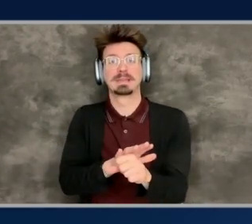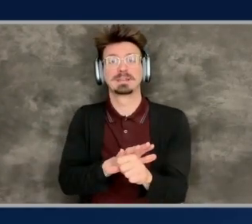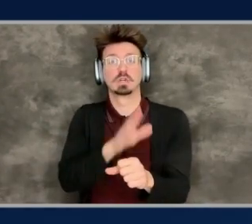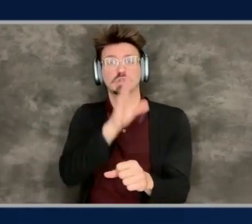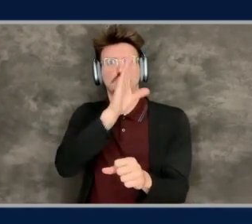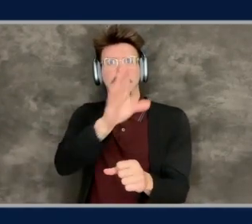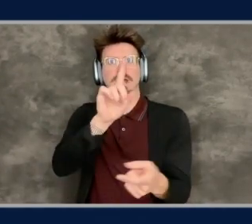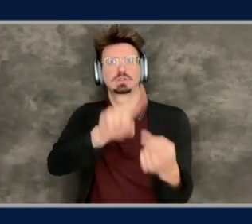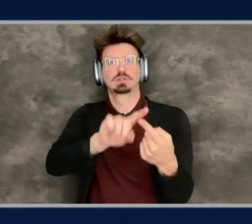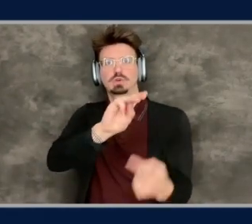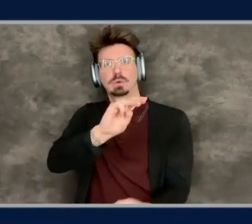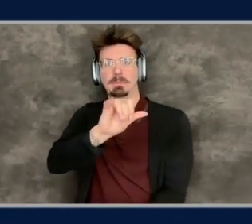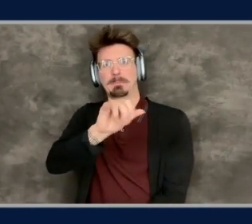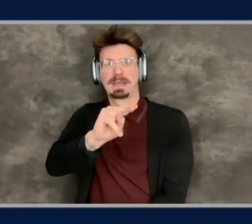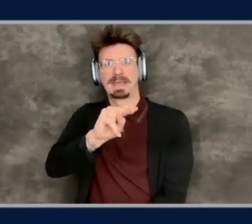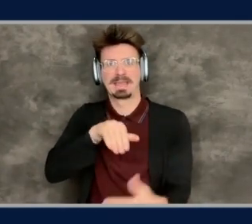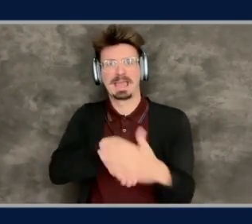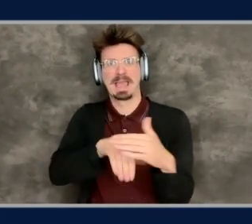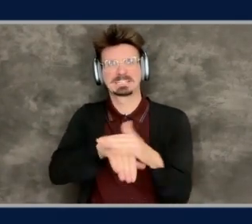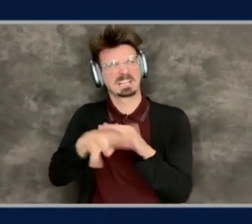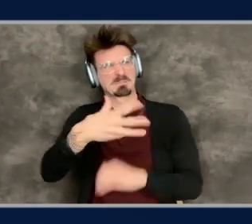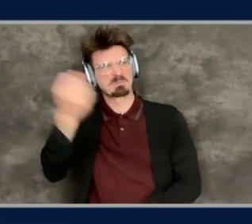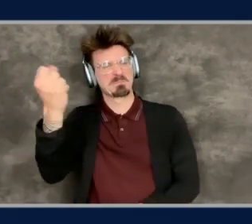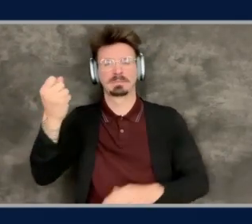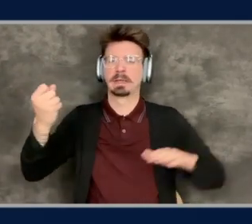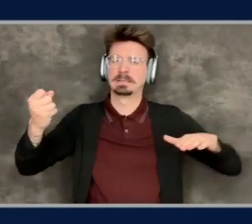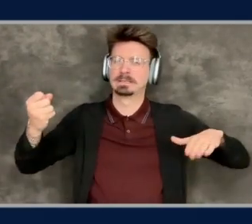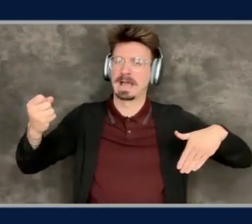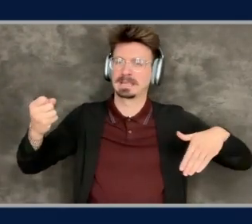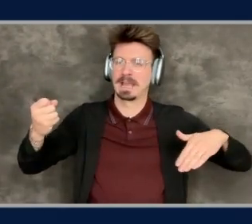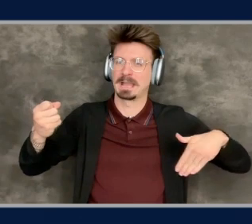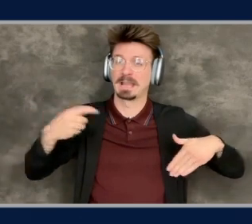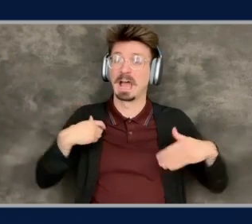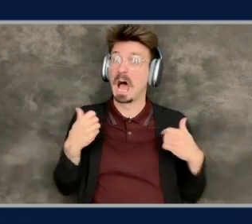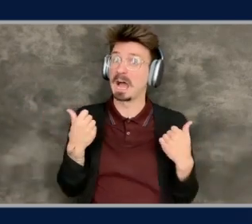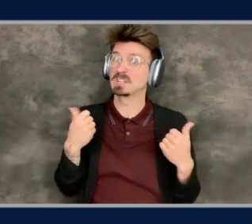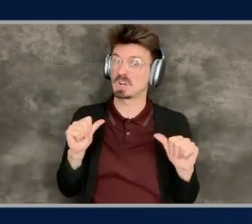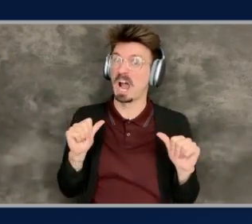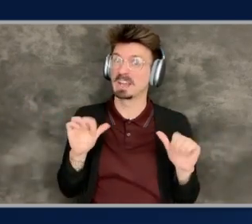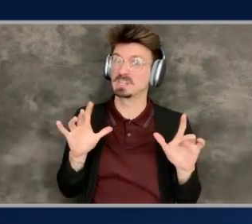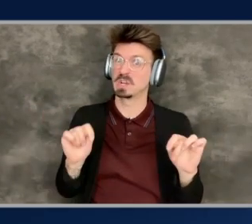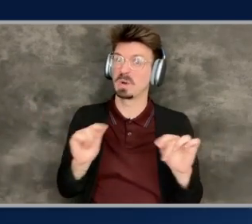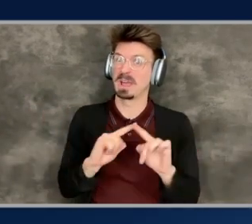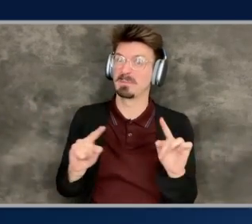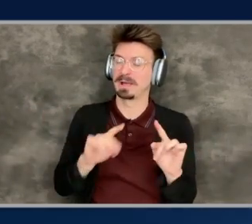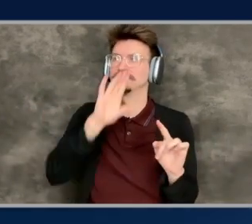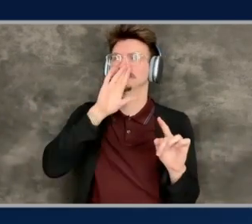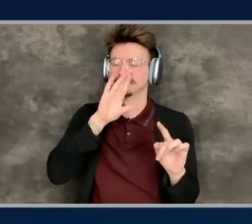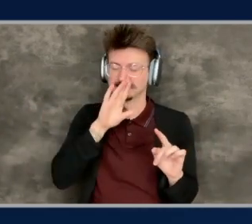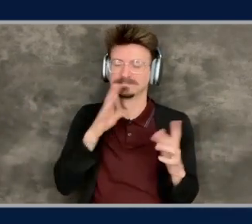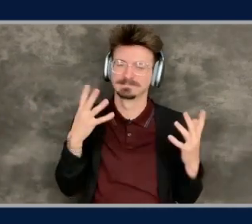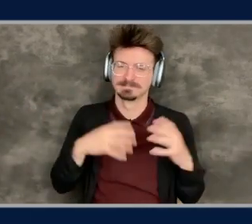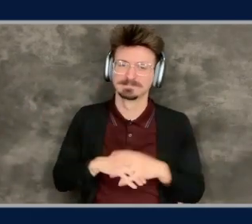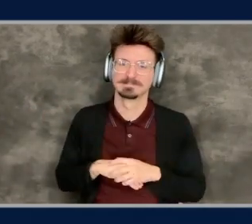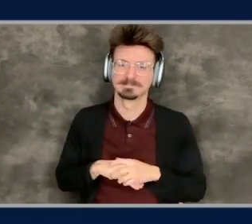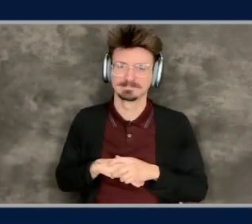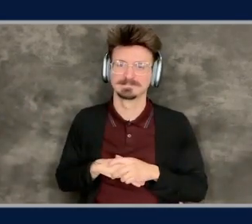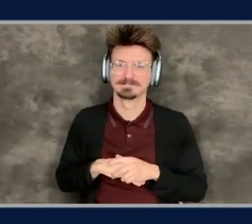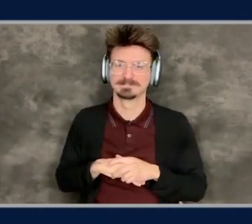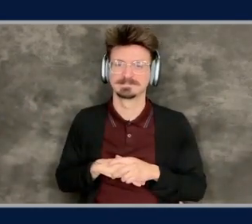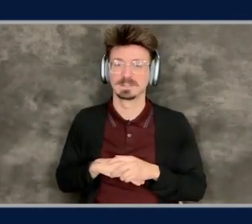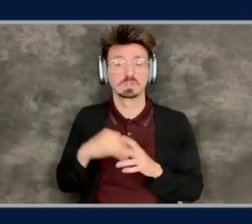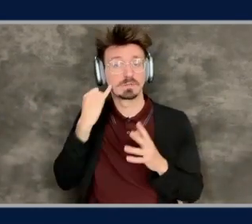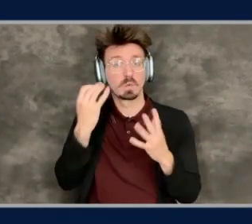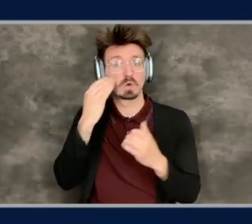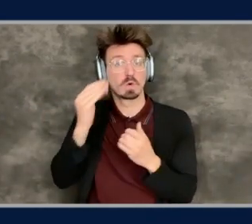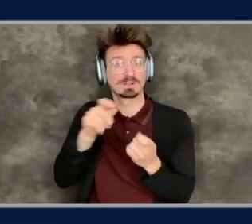kidding. They won't let me do it. I tried. Okay. But. So if you are interested in like identifying what exactly Q did, like you can look